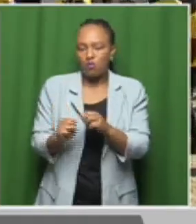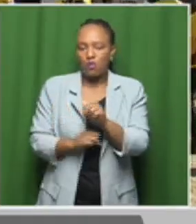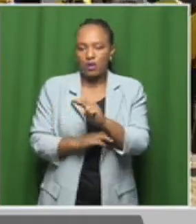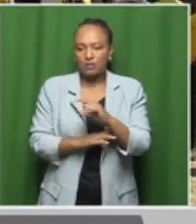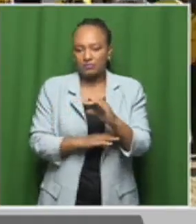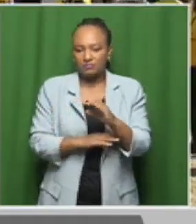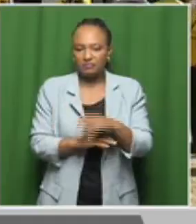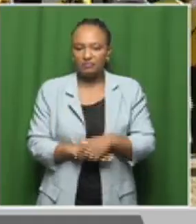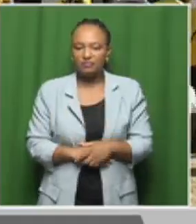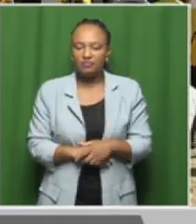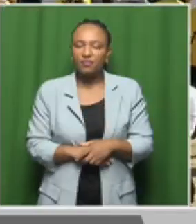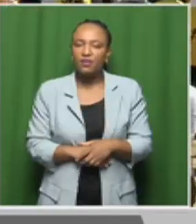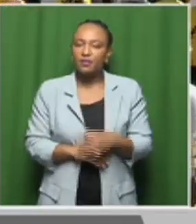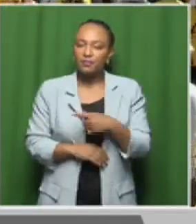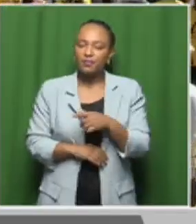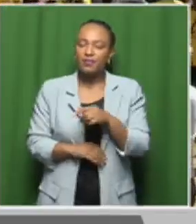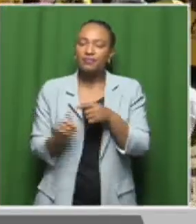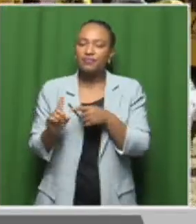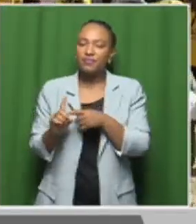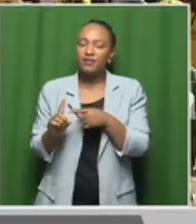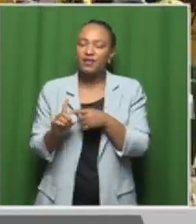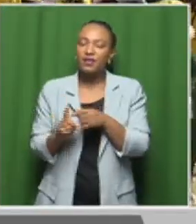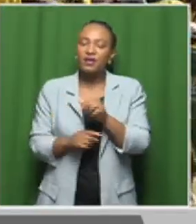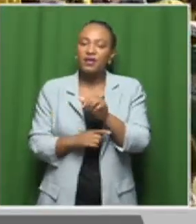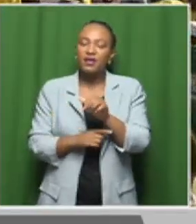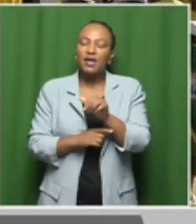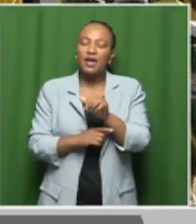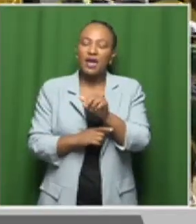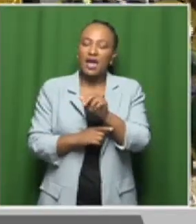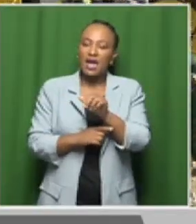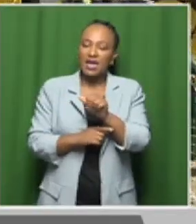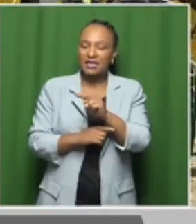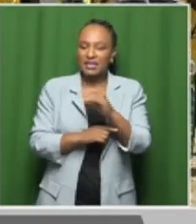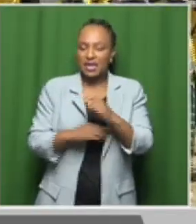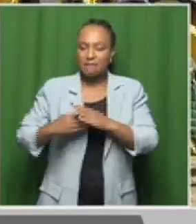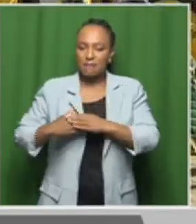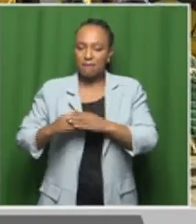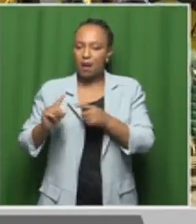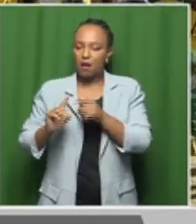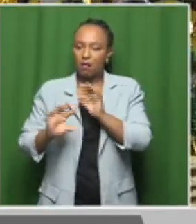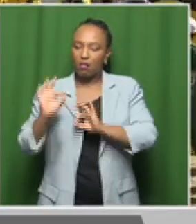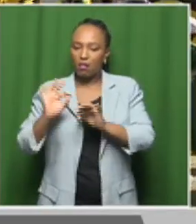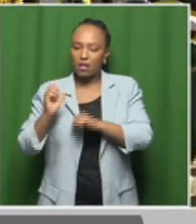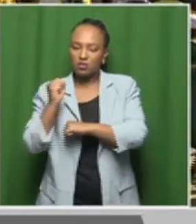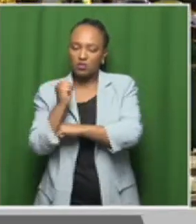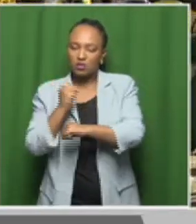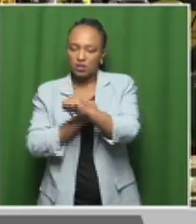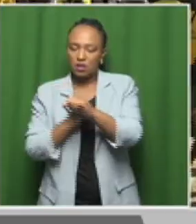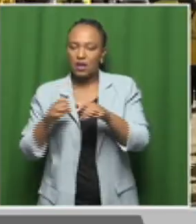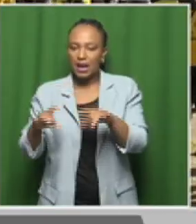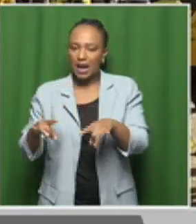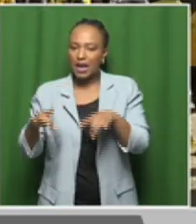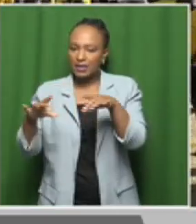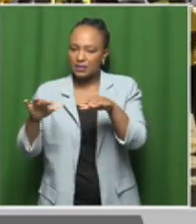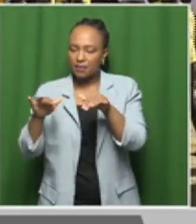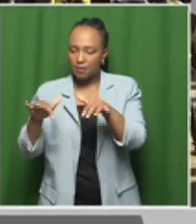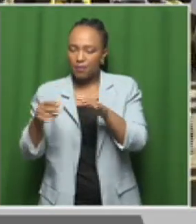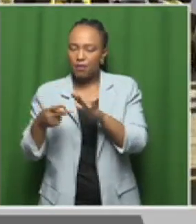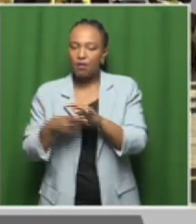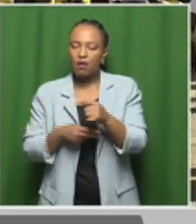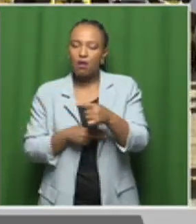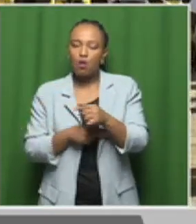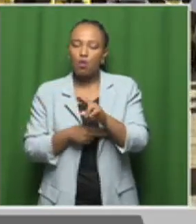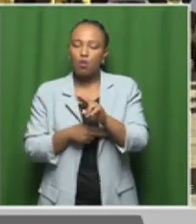Mahambehlala, ANC NEC member, speaking about the strength of the ANC structures, what the people of Khayelitsha, Kukuletu, Philippi, Mitchell's